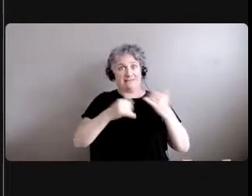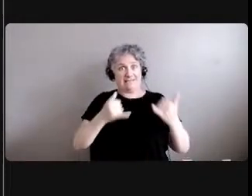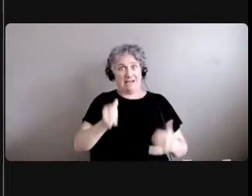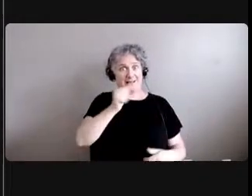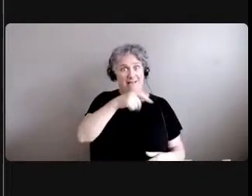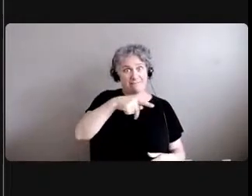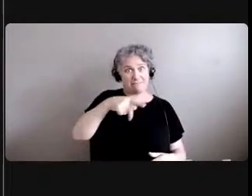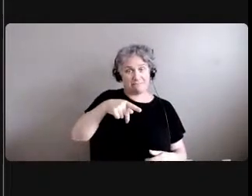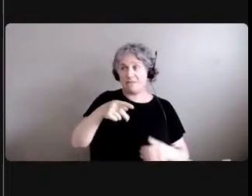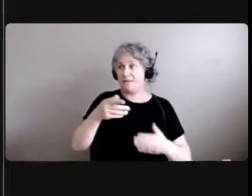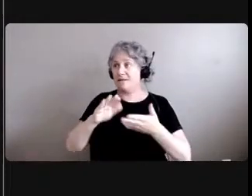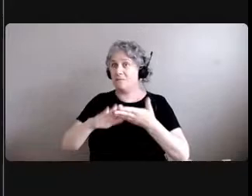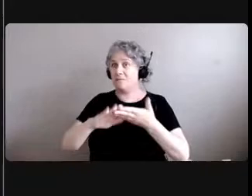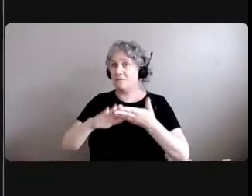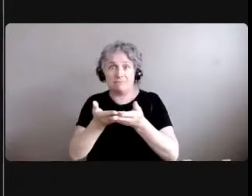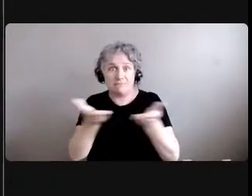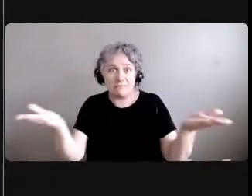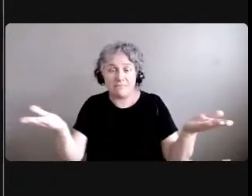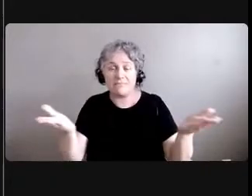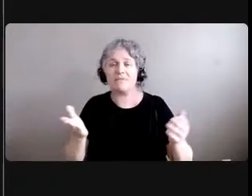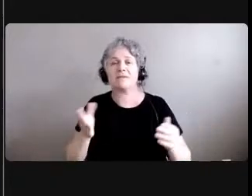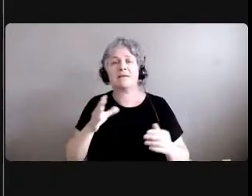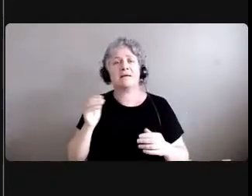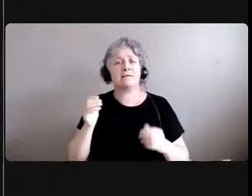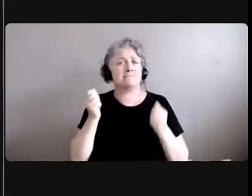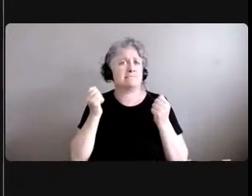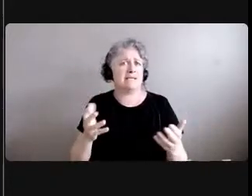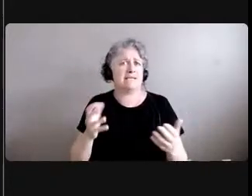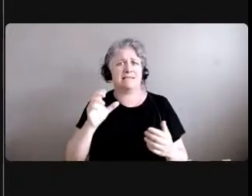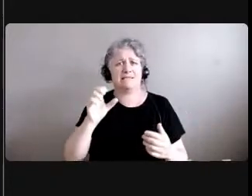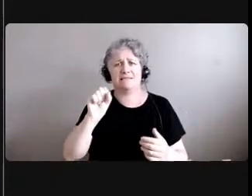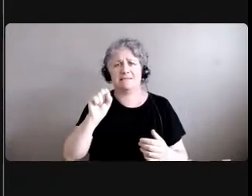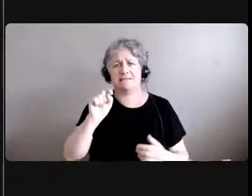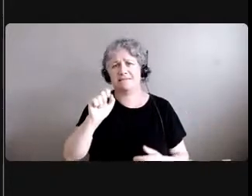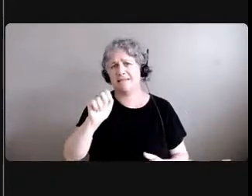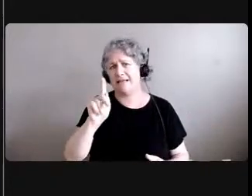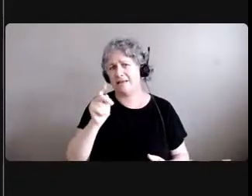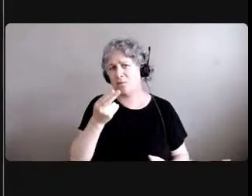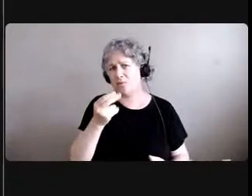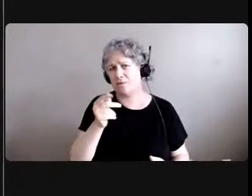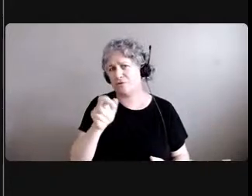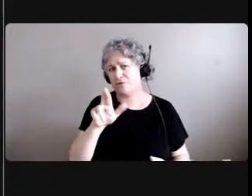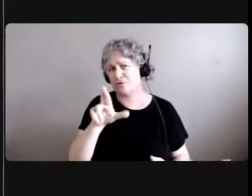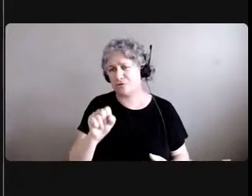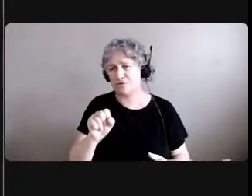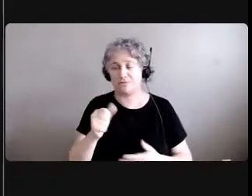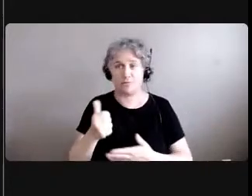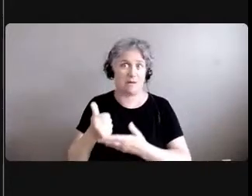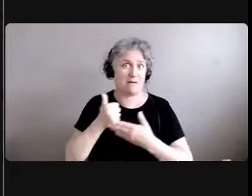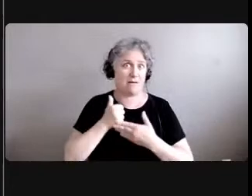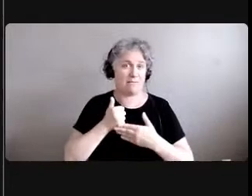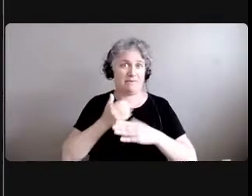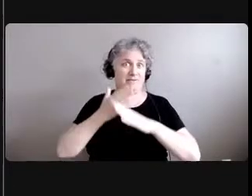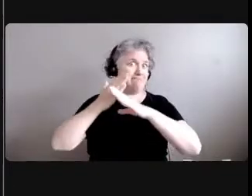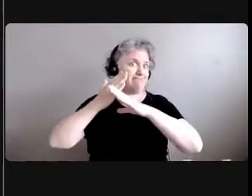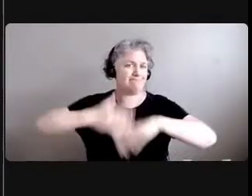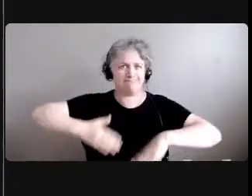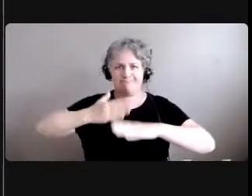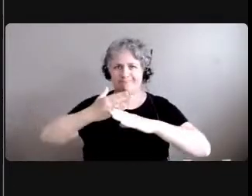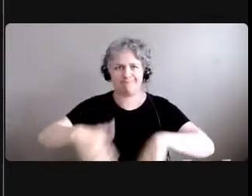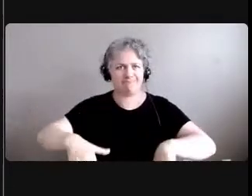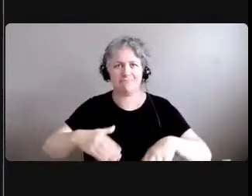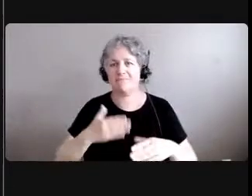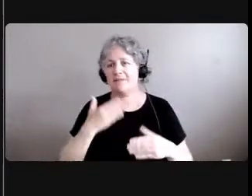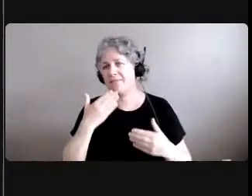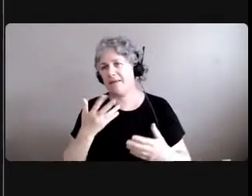at large, and also to the many stakeholders that can be part of helping us remove those barriers. I want to thank you, Heather and